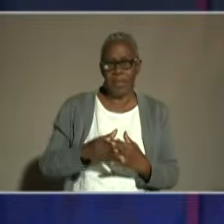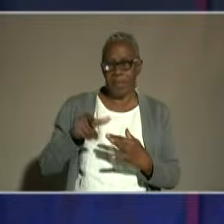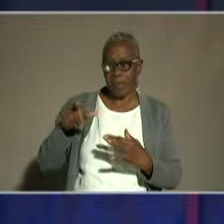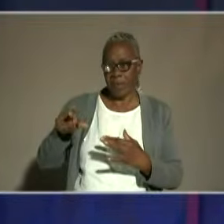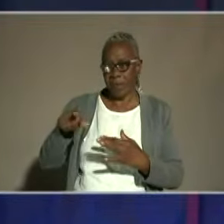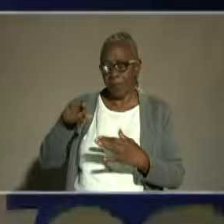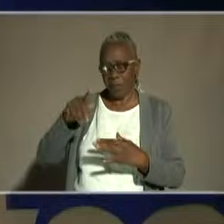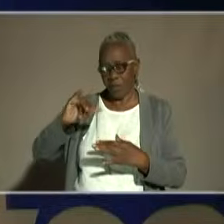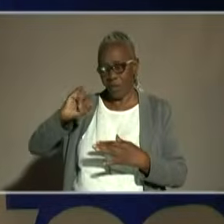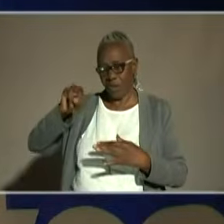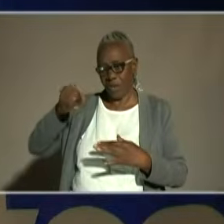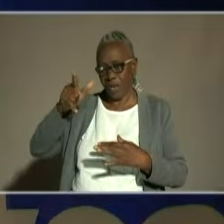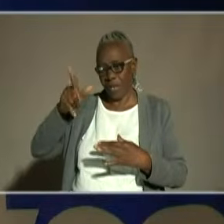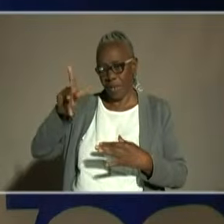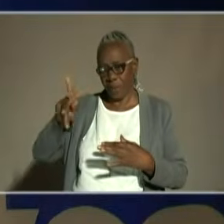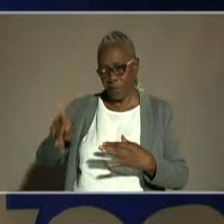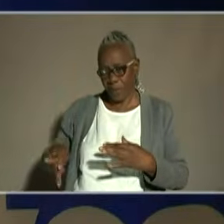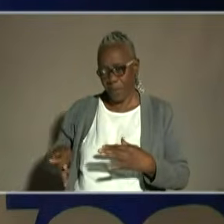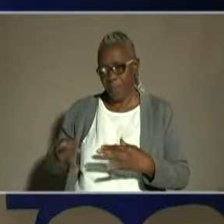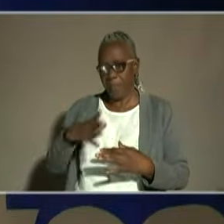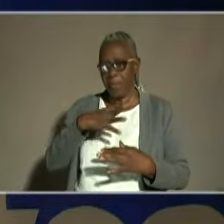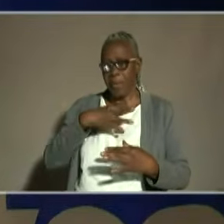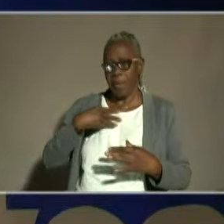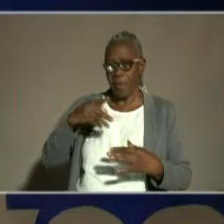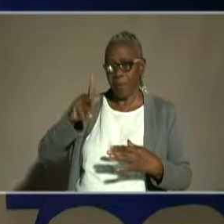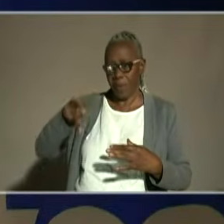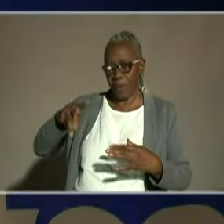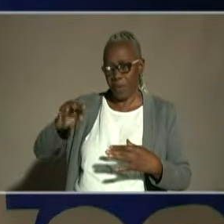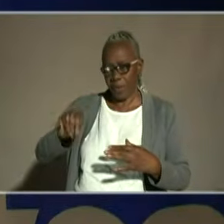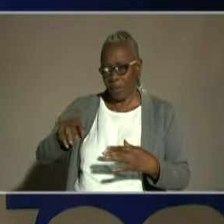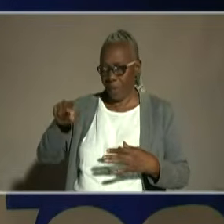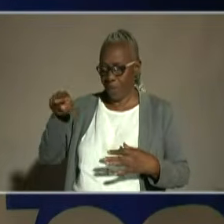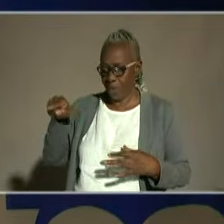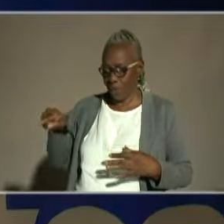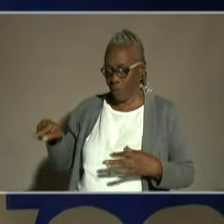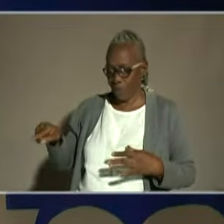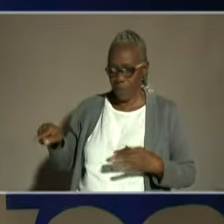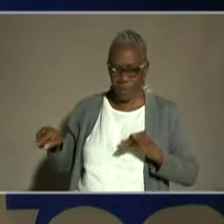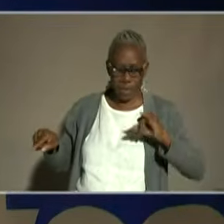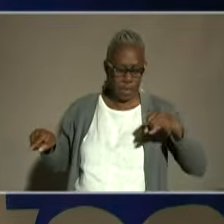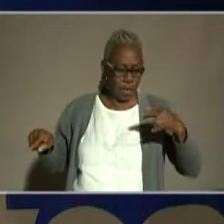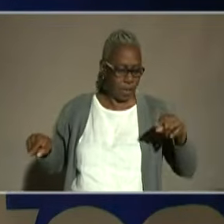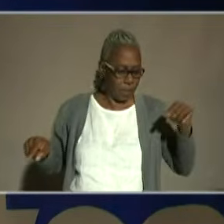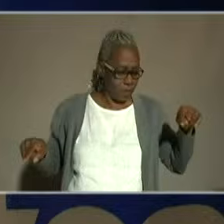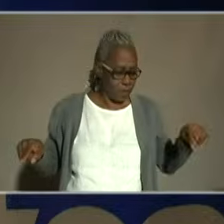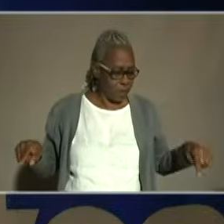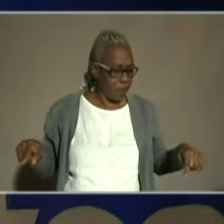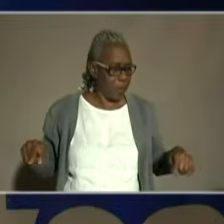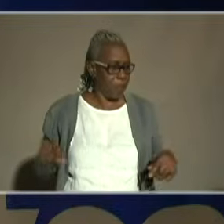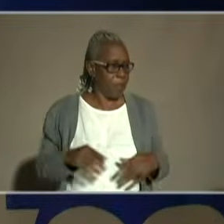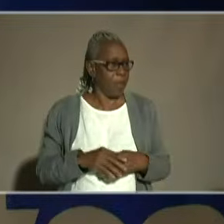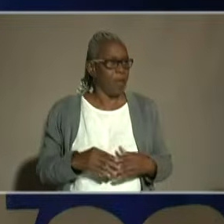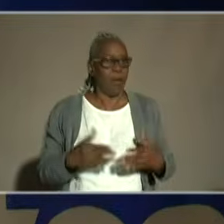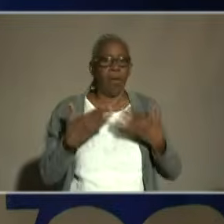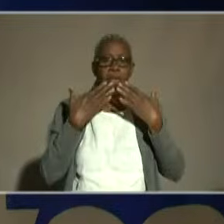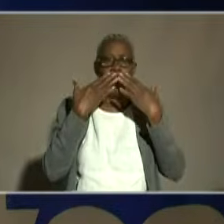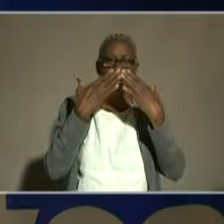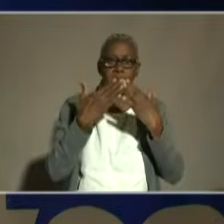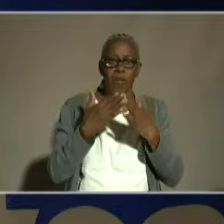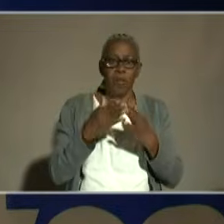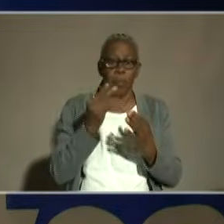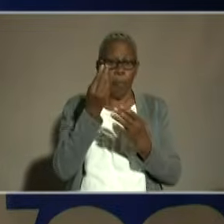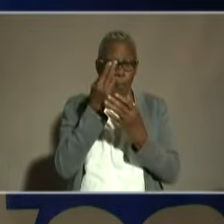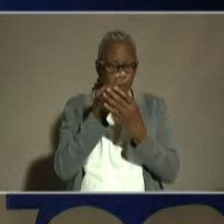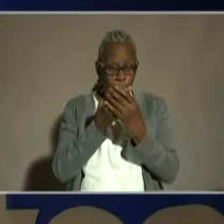Party, and Party Leader Mr. Mark Golding, representing the People's National Party. Our sincere thanks to both party leaders